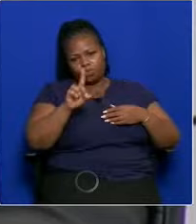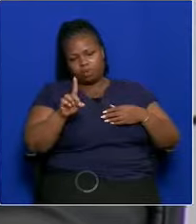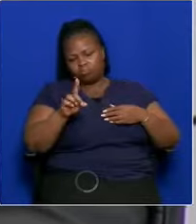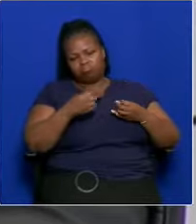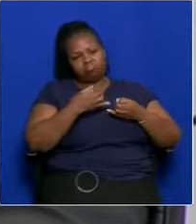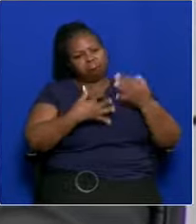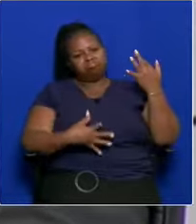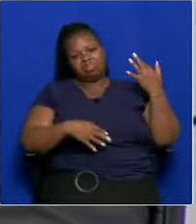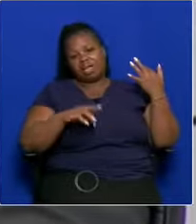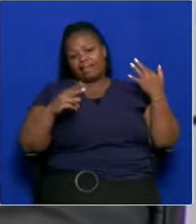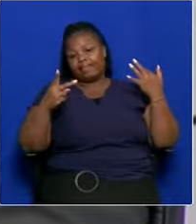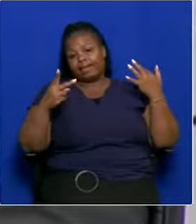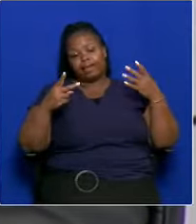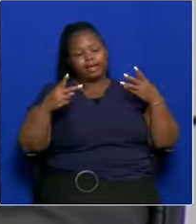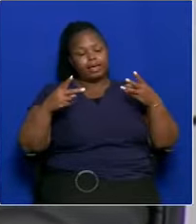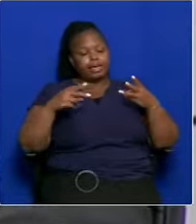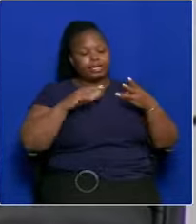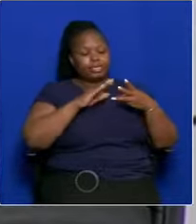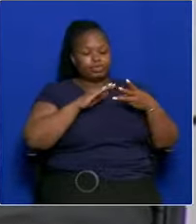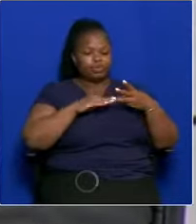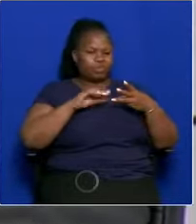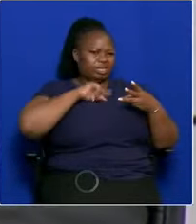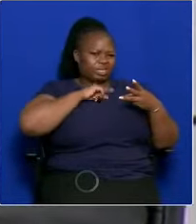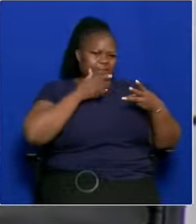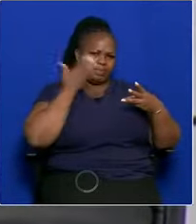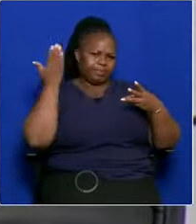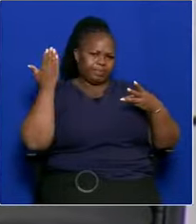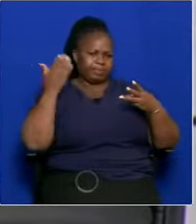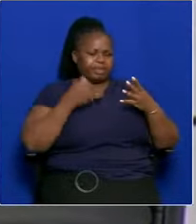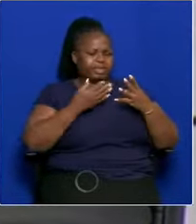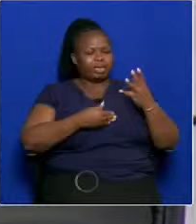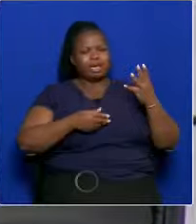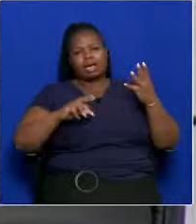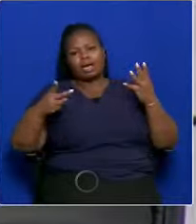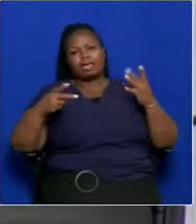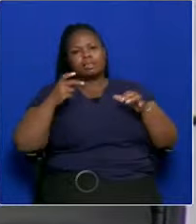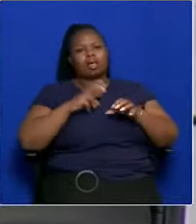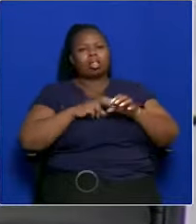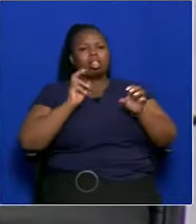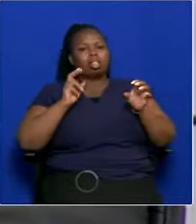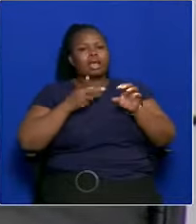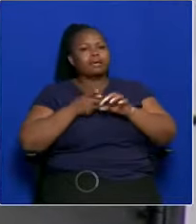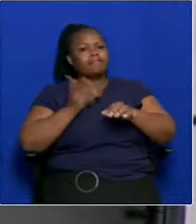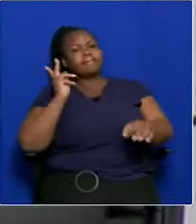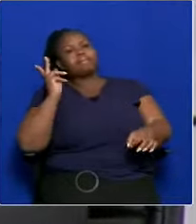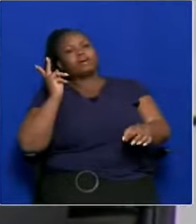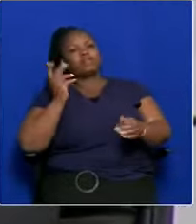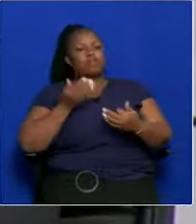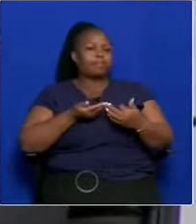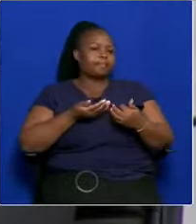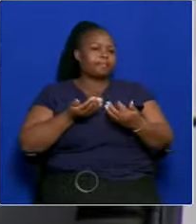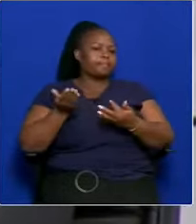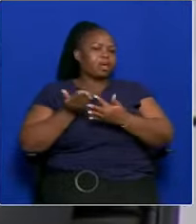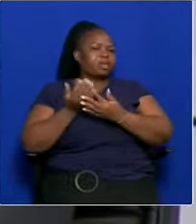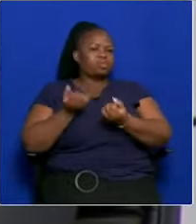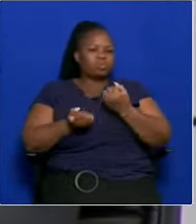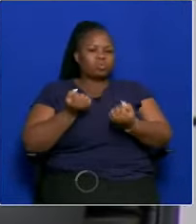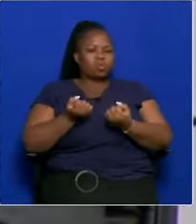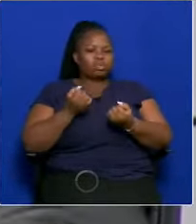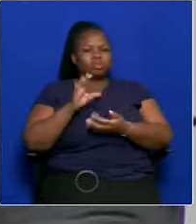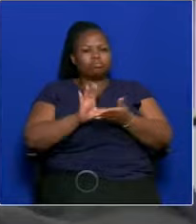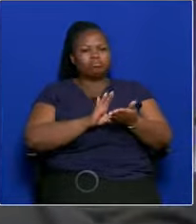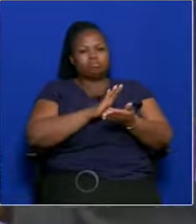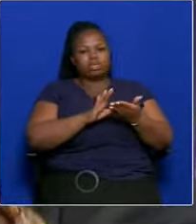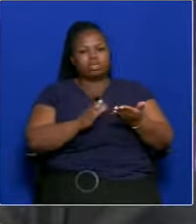2 were not guilty and the rest were withdrawn. Unless if we can say now, after checking these ones which are withdrawn,